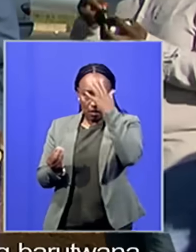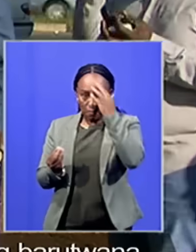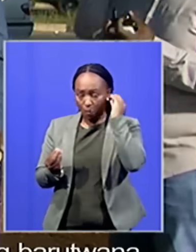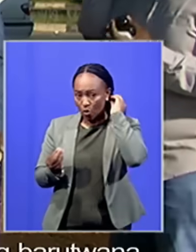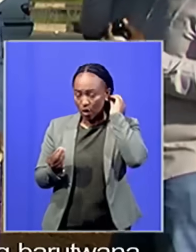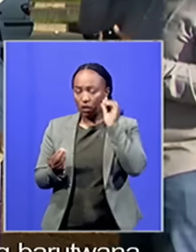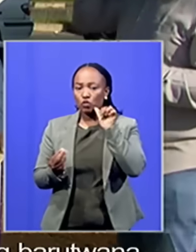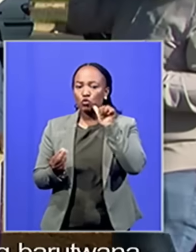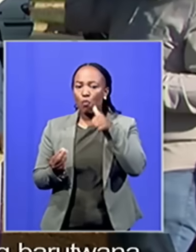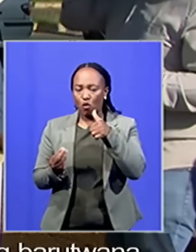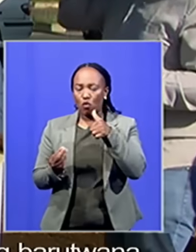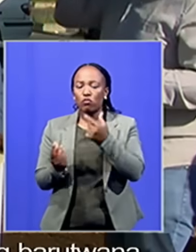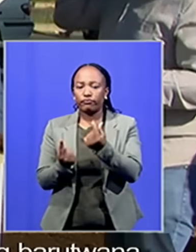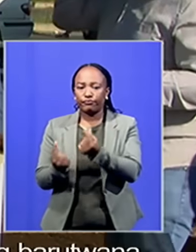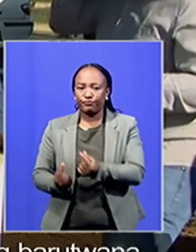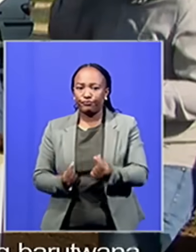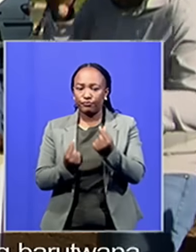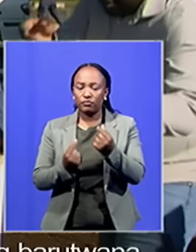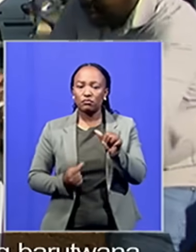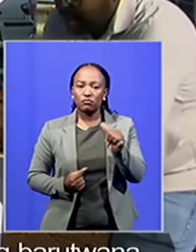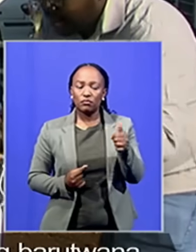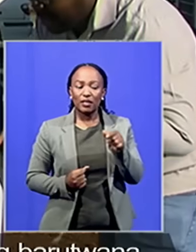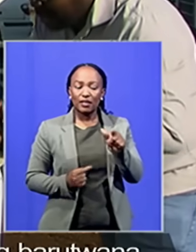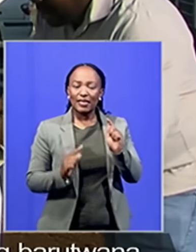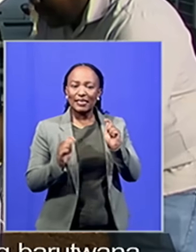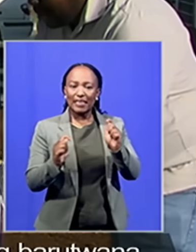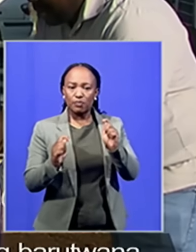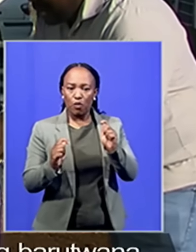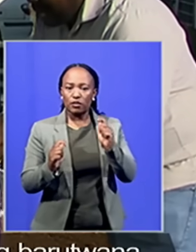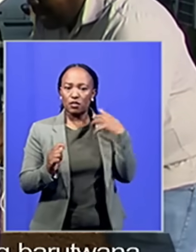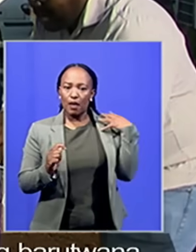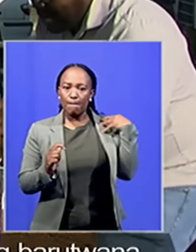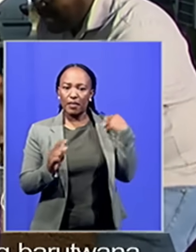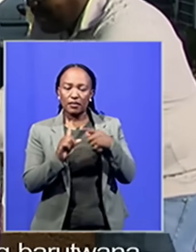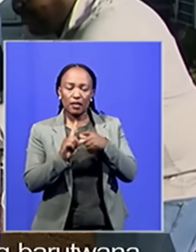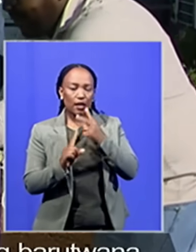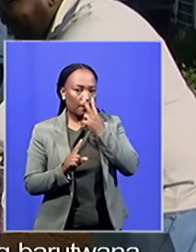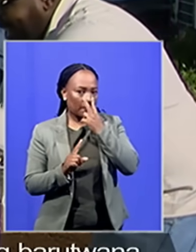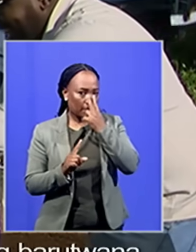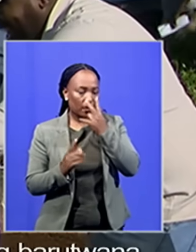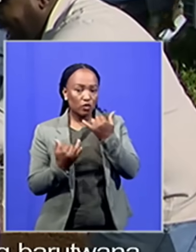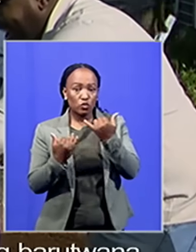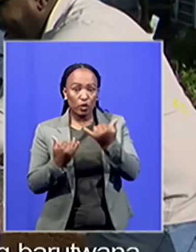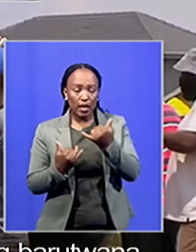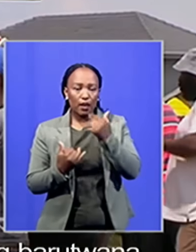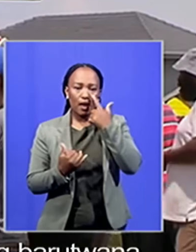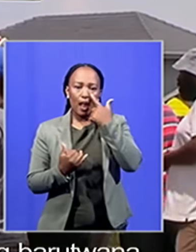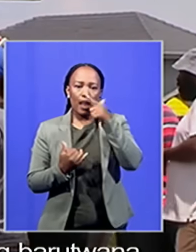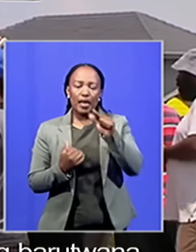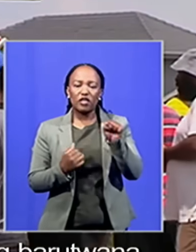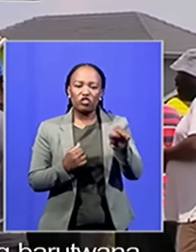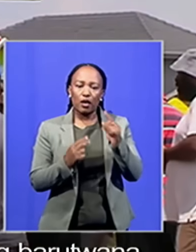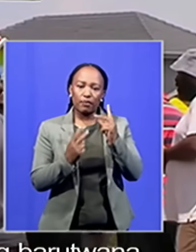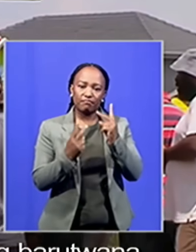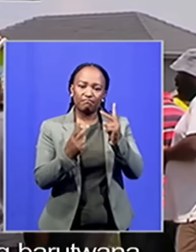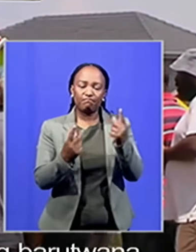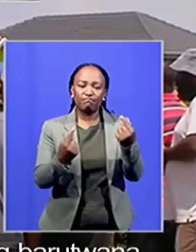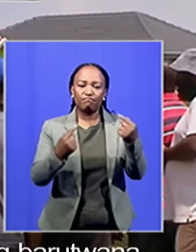hosane. Ka ho le leng letona la dipalangwang Barbara Krisi o ne a le lenajia borwa ba Johannesburg ka jeno moo a neng a eteletse